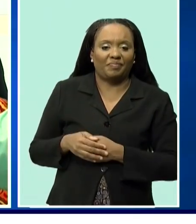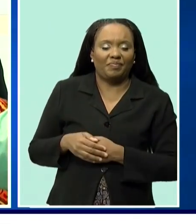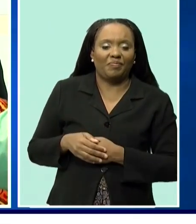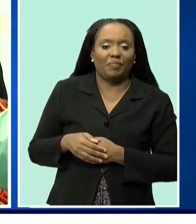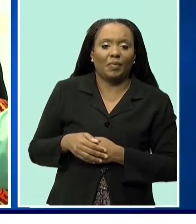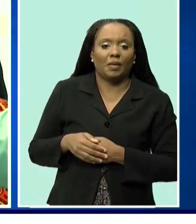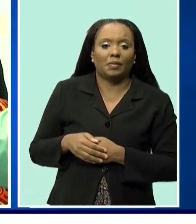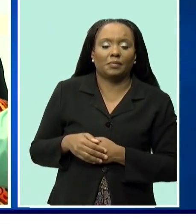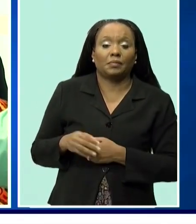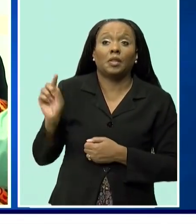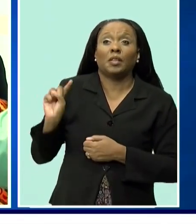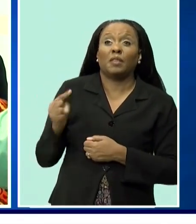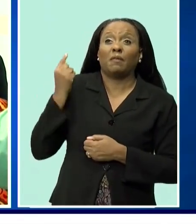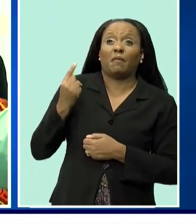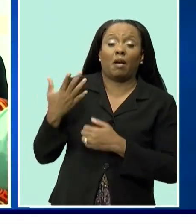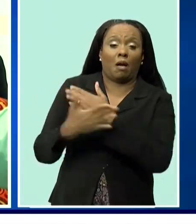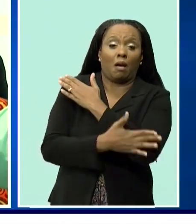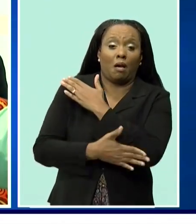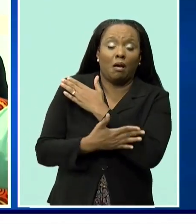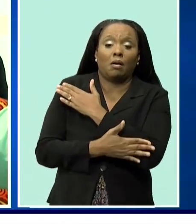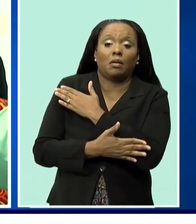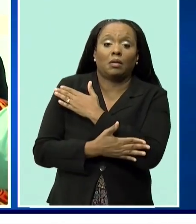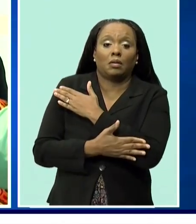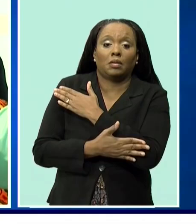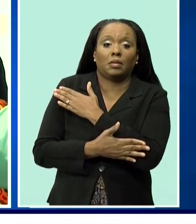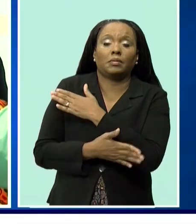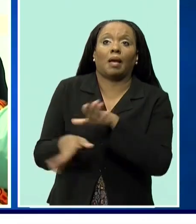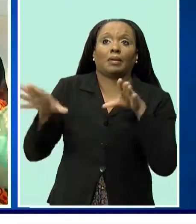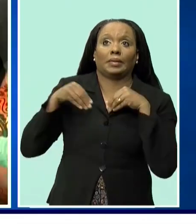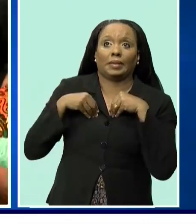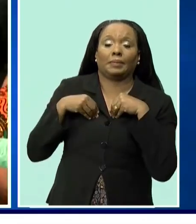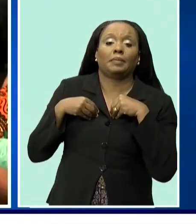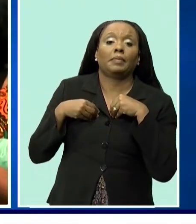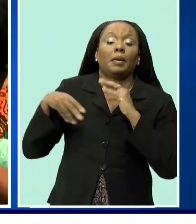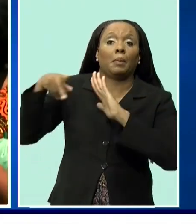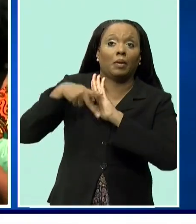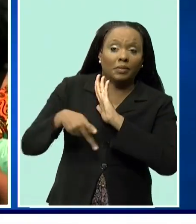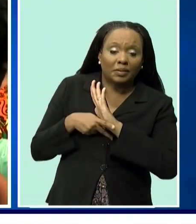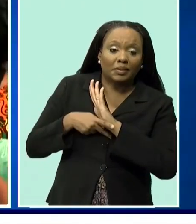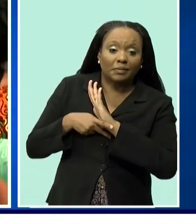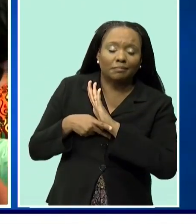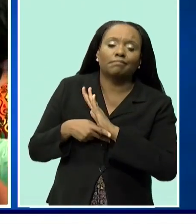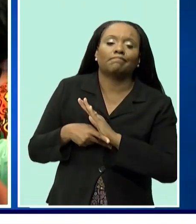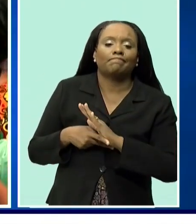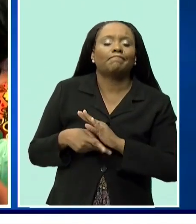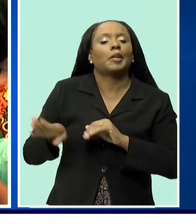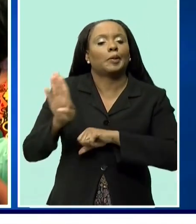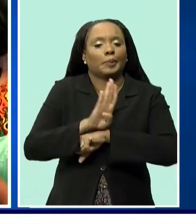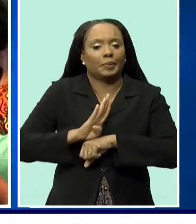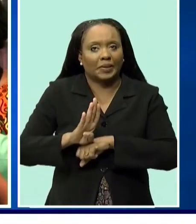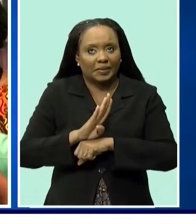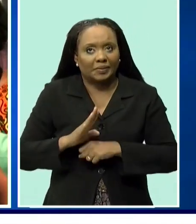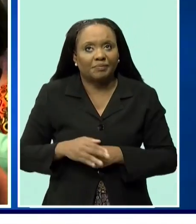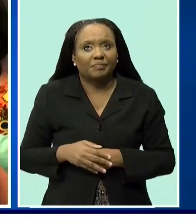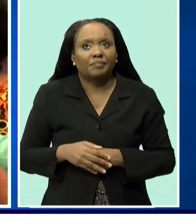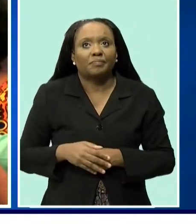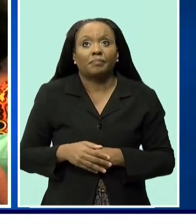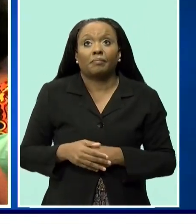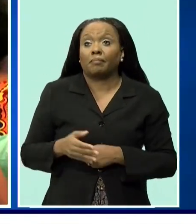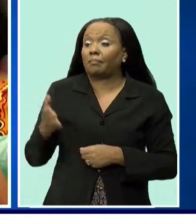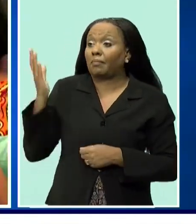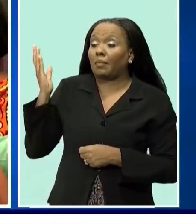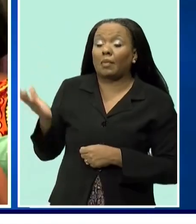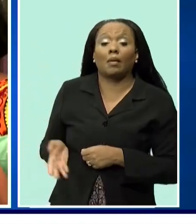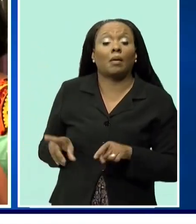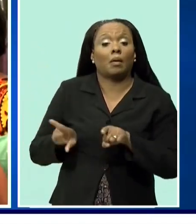this policy realization is Barbados. The head of the Health Training Institutions Unit in Ghana gave the assurance